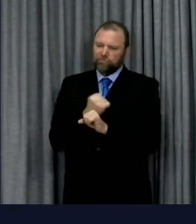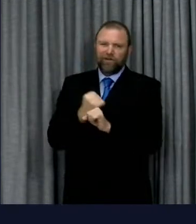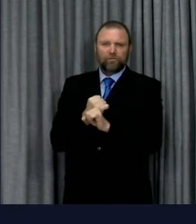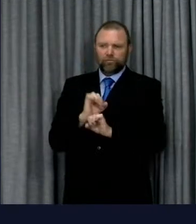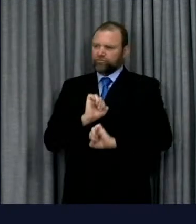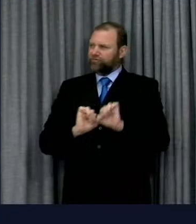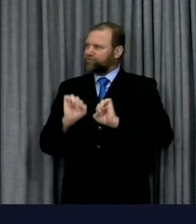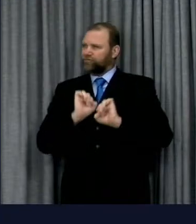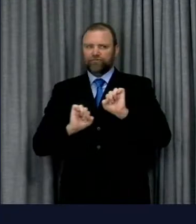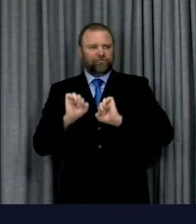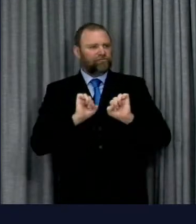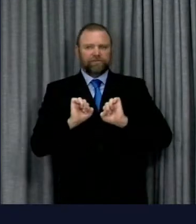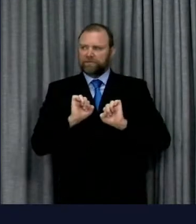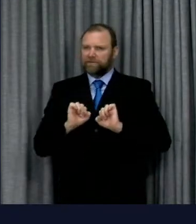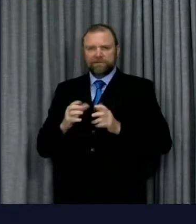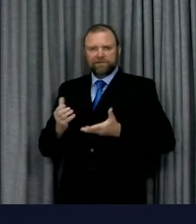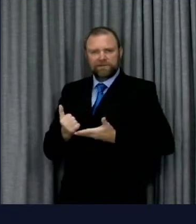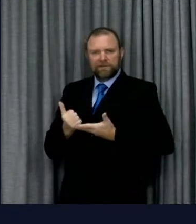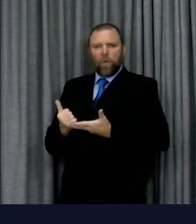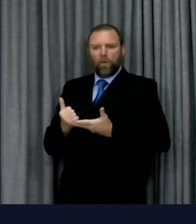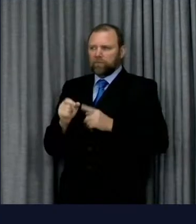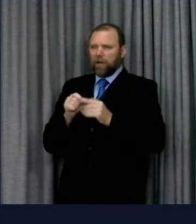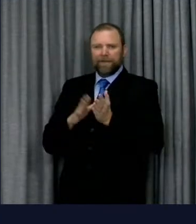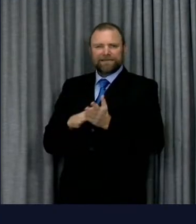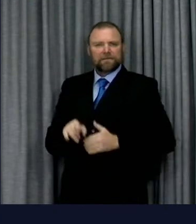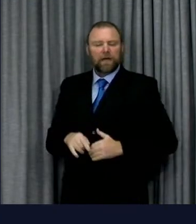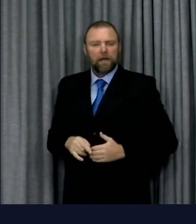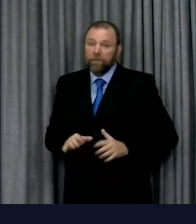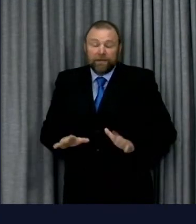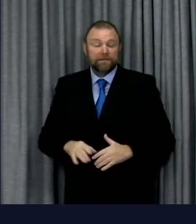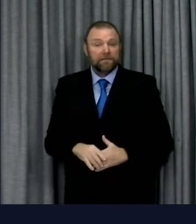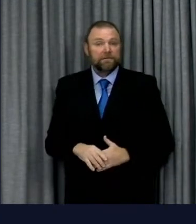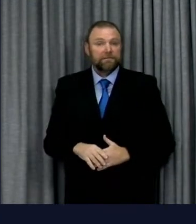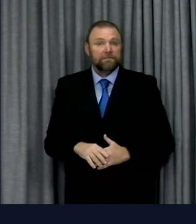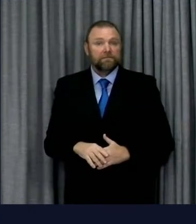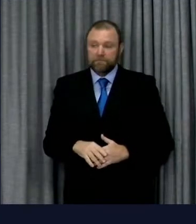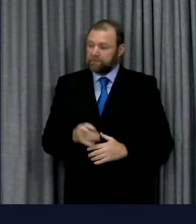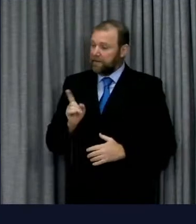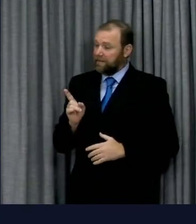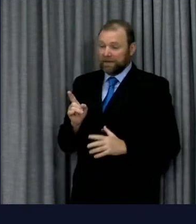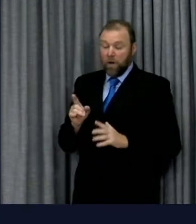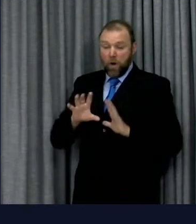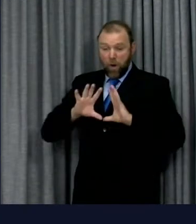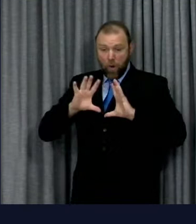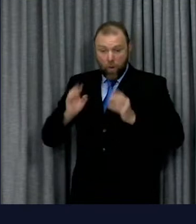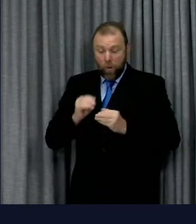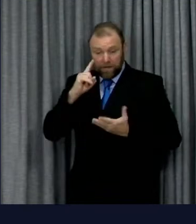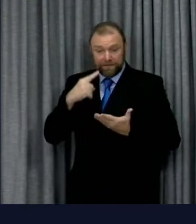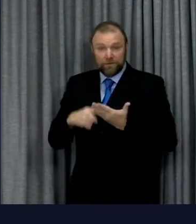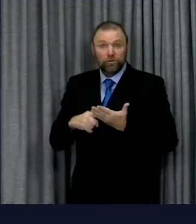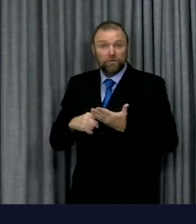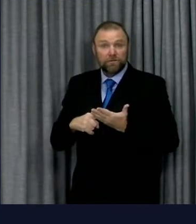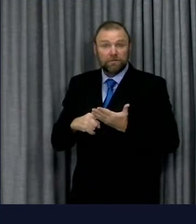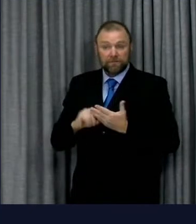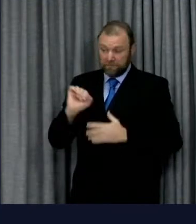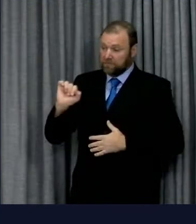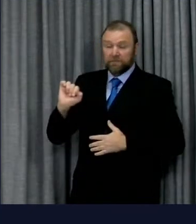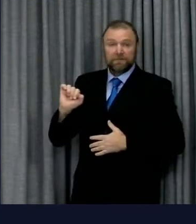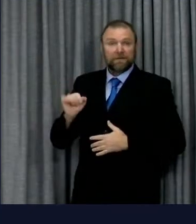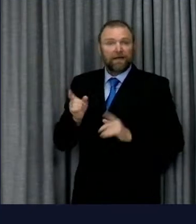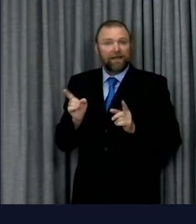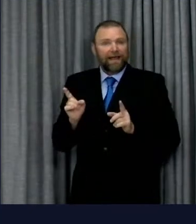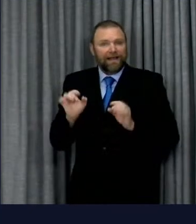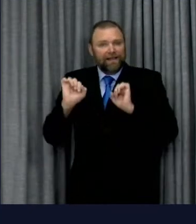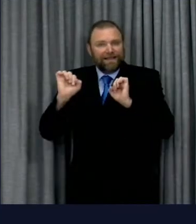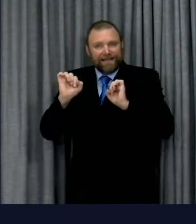position of the Prime Minister. That's the only thing that any decision is being looked. That's the lens that